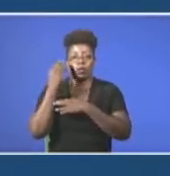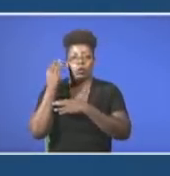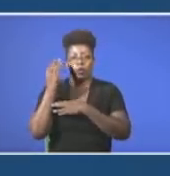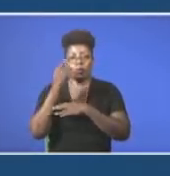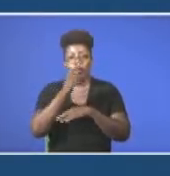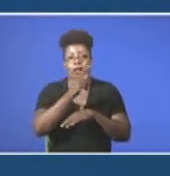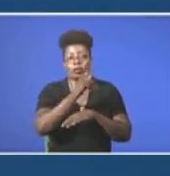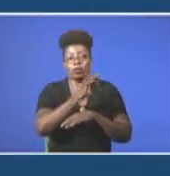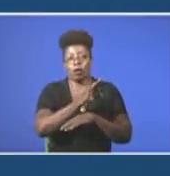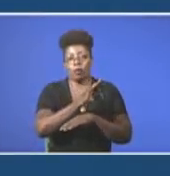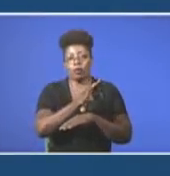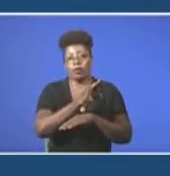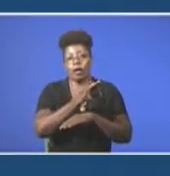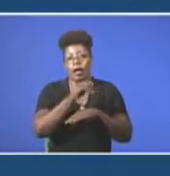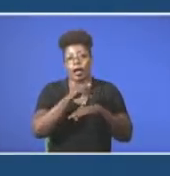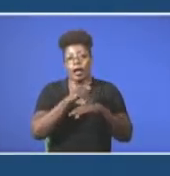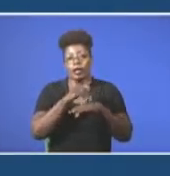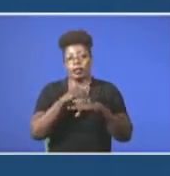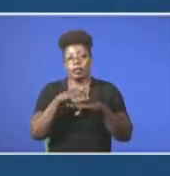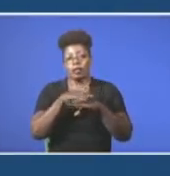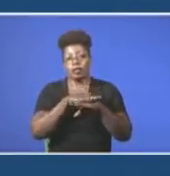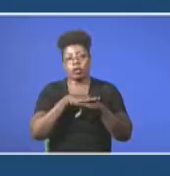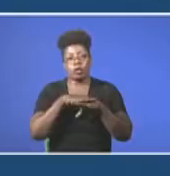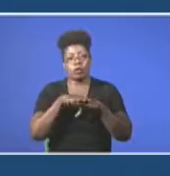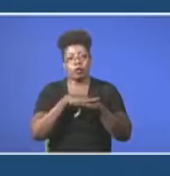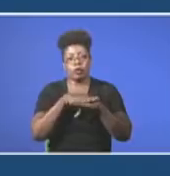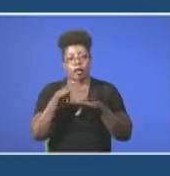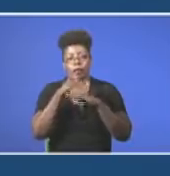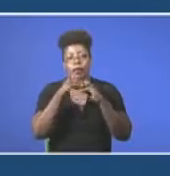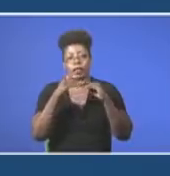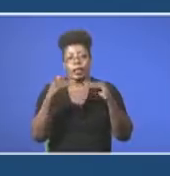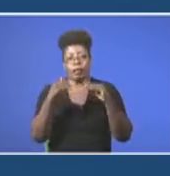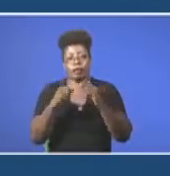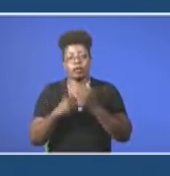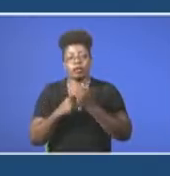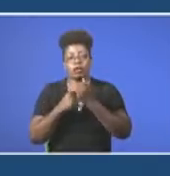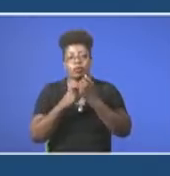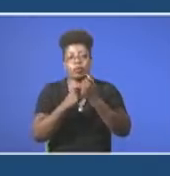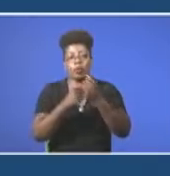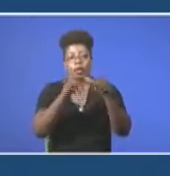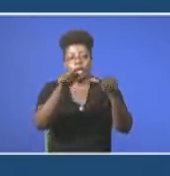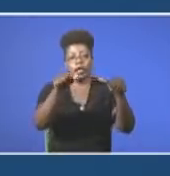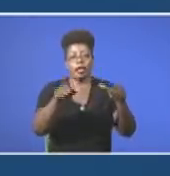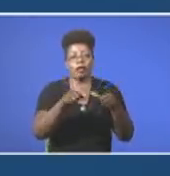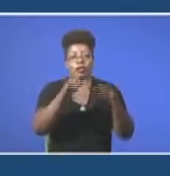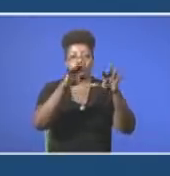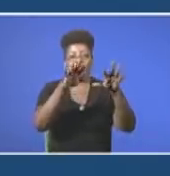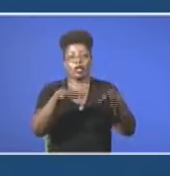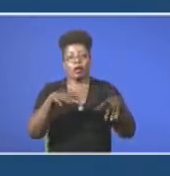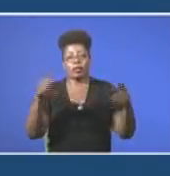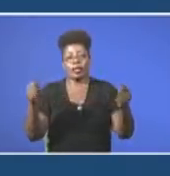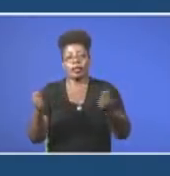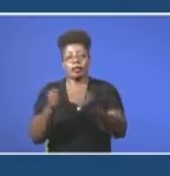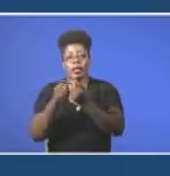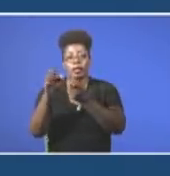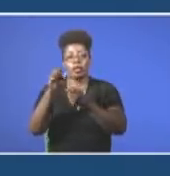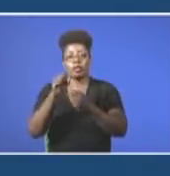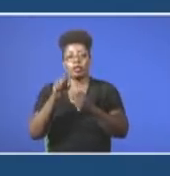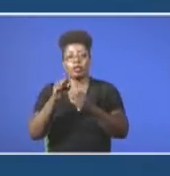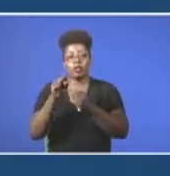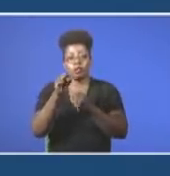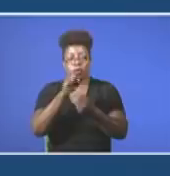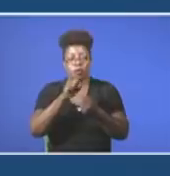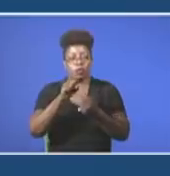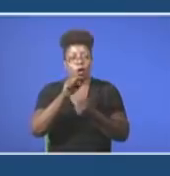troughs everywhere, those surface troughs at the surface in the upper level, and they continue to support pockets of showers and thunderstorms, particularly over the northwest